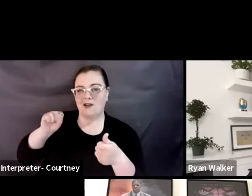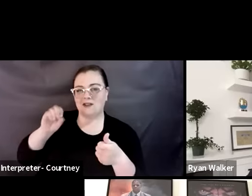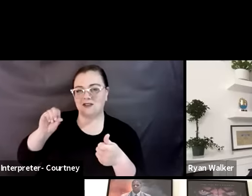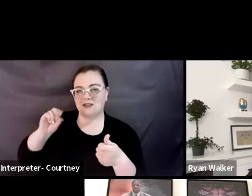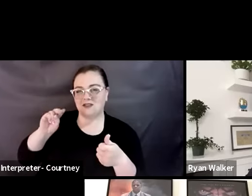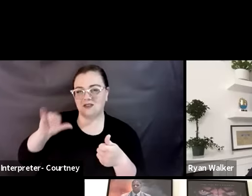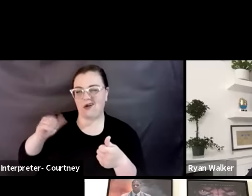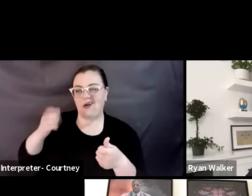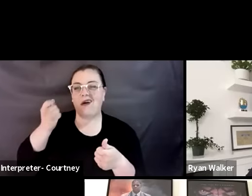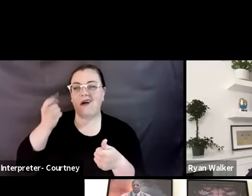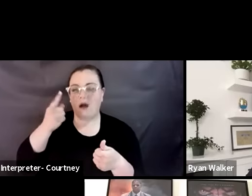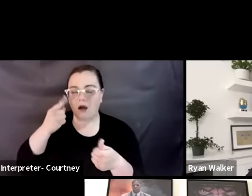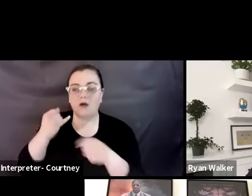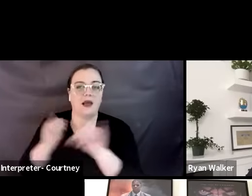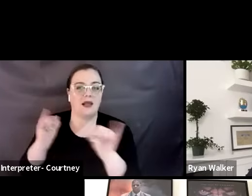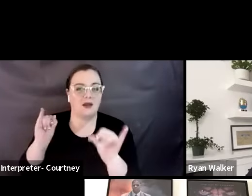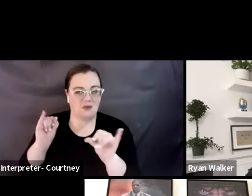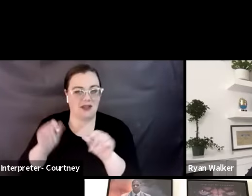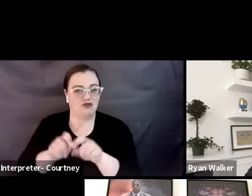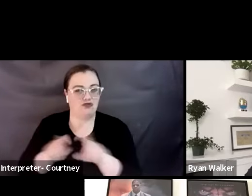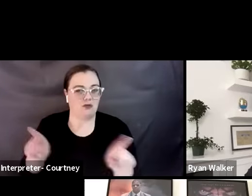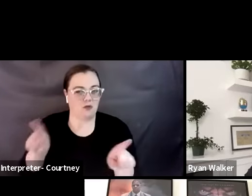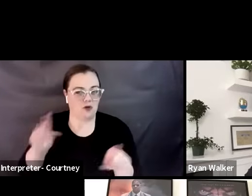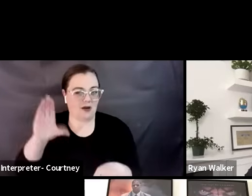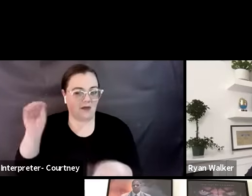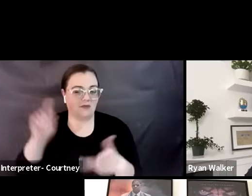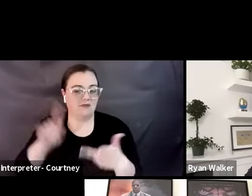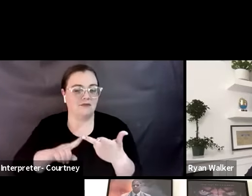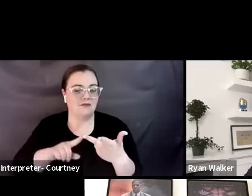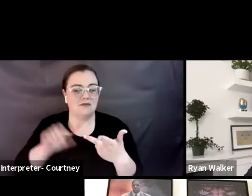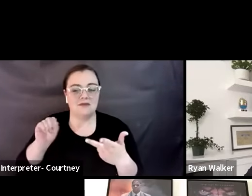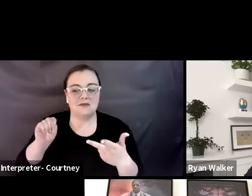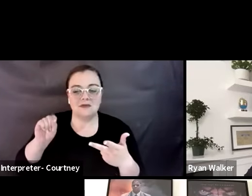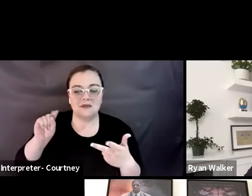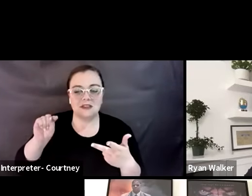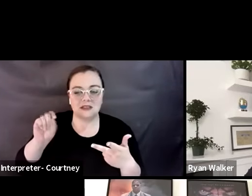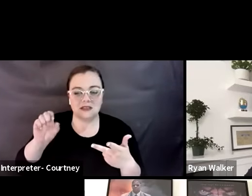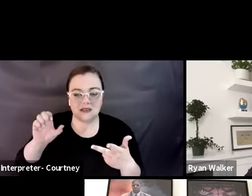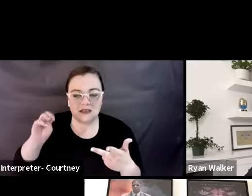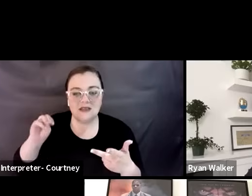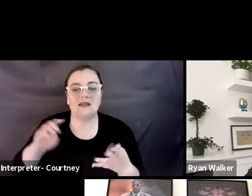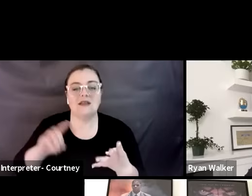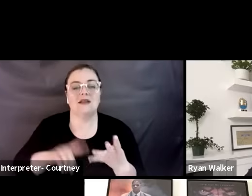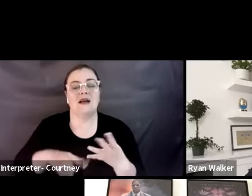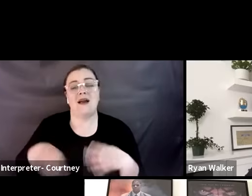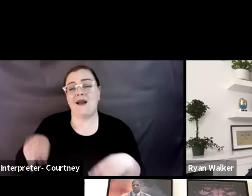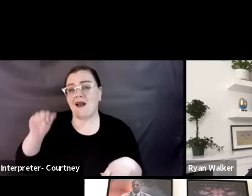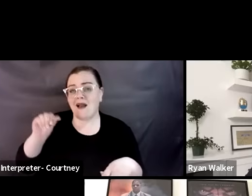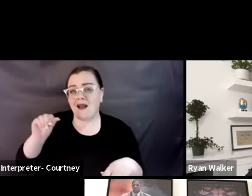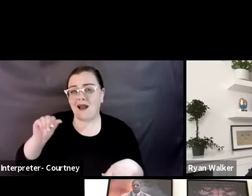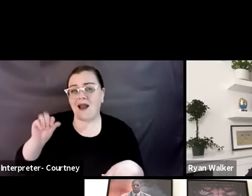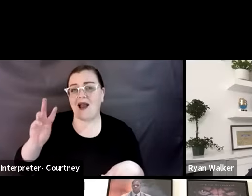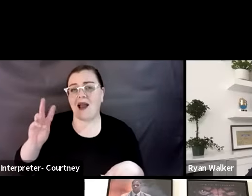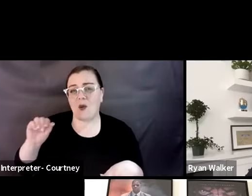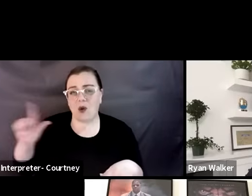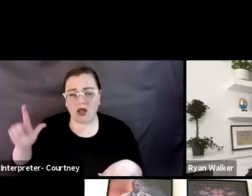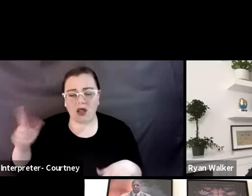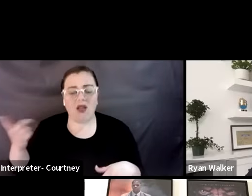distribution company. We have STEM, we have AWOL. So we have all these